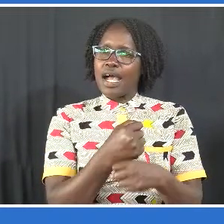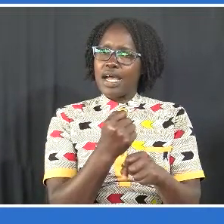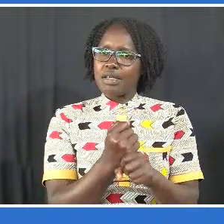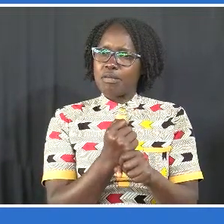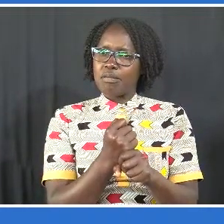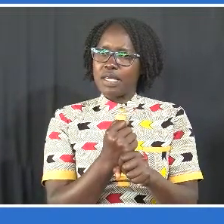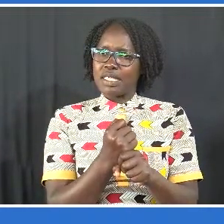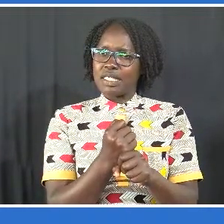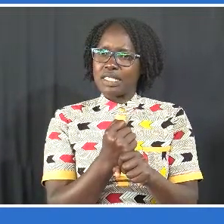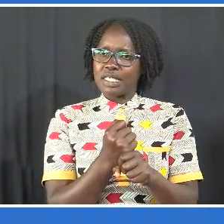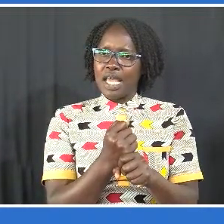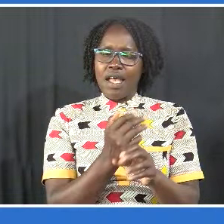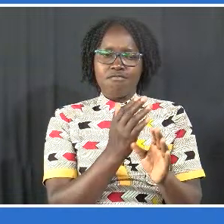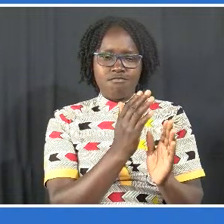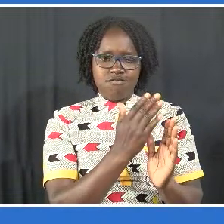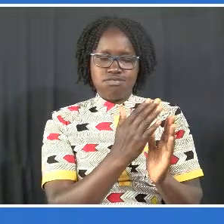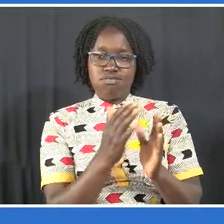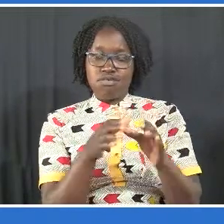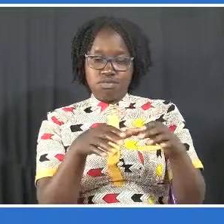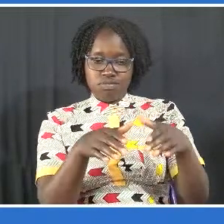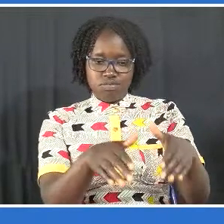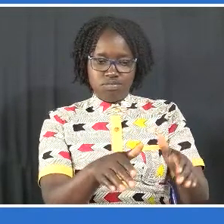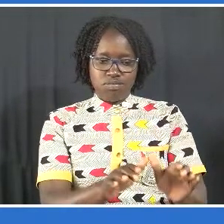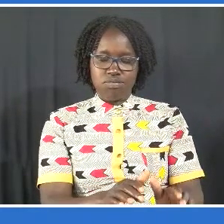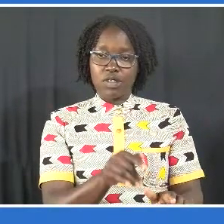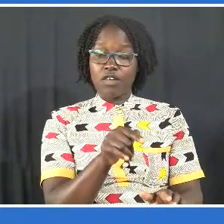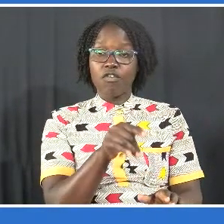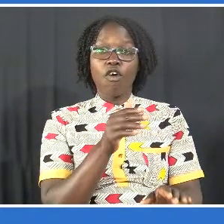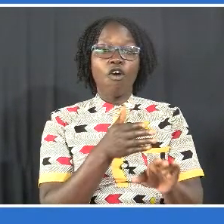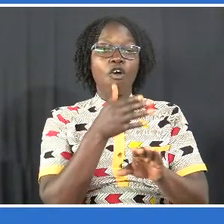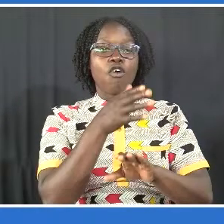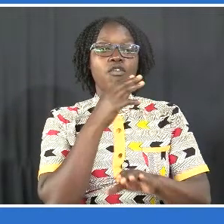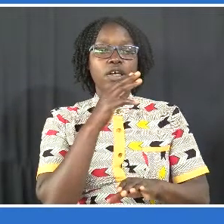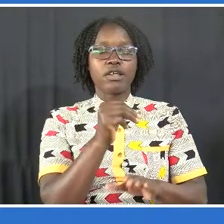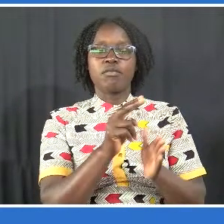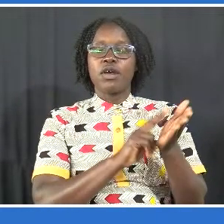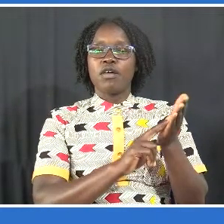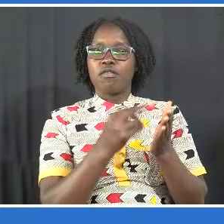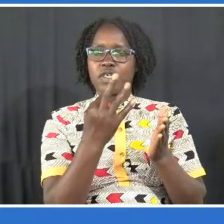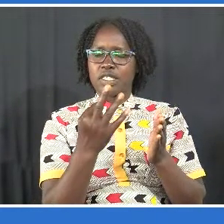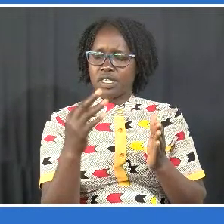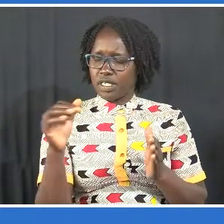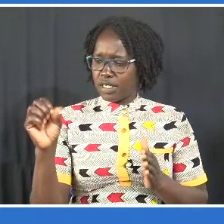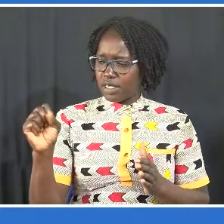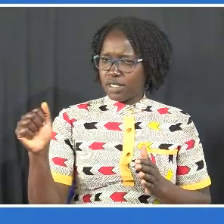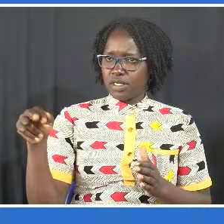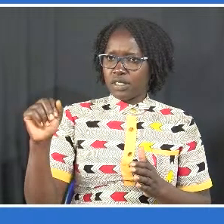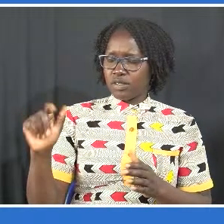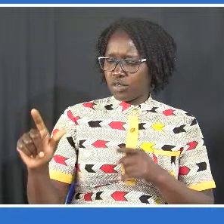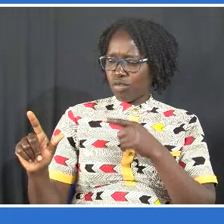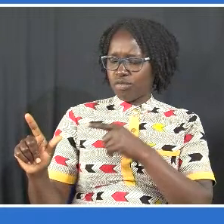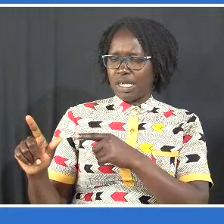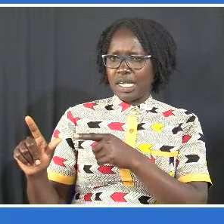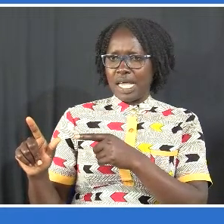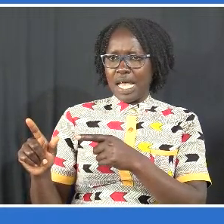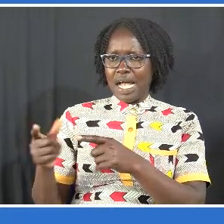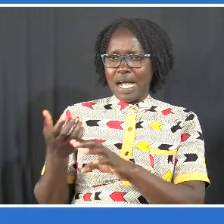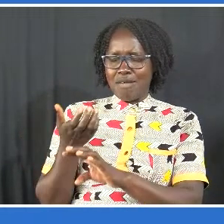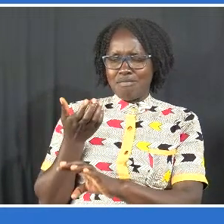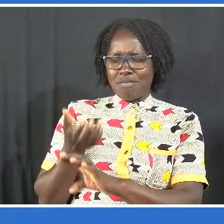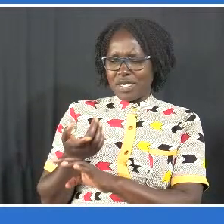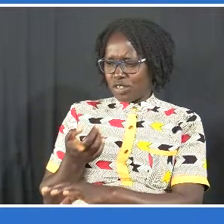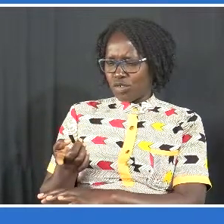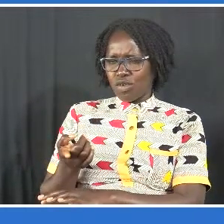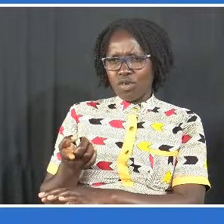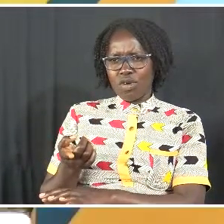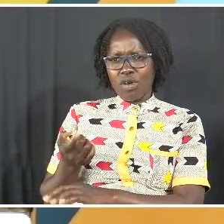great lamentation over him. Verse 3. As for Saul, he made havoc. What did